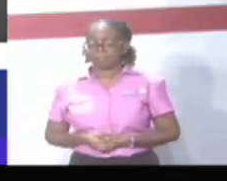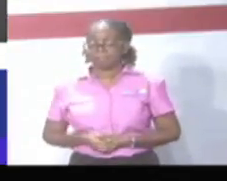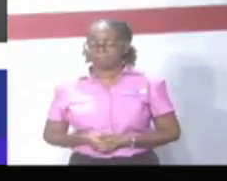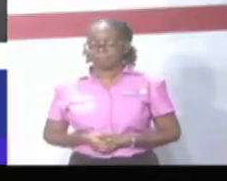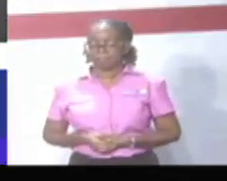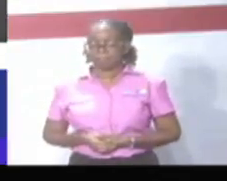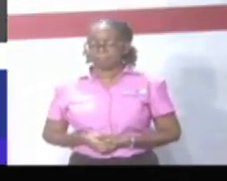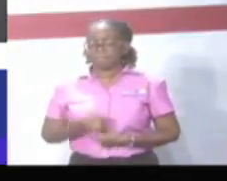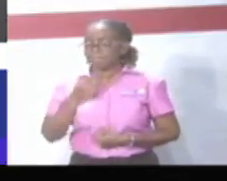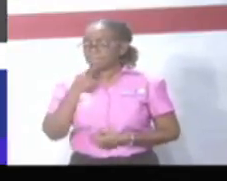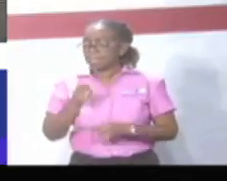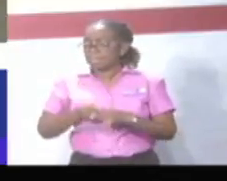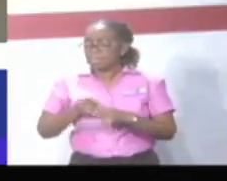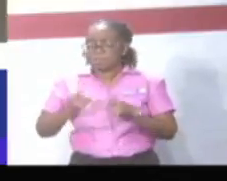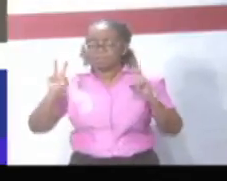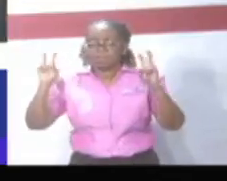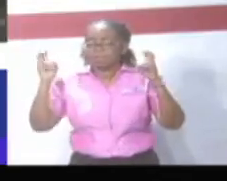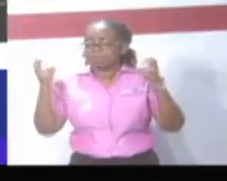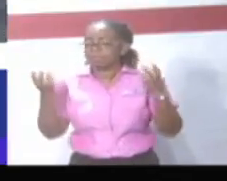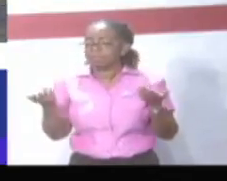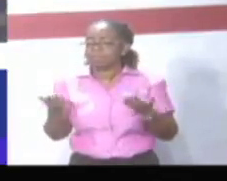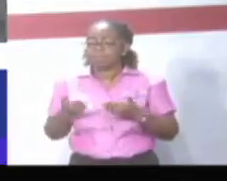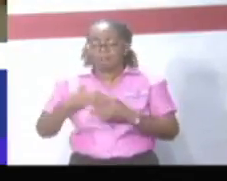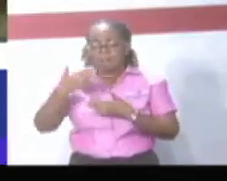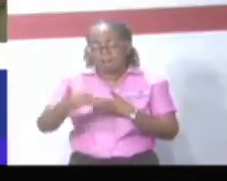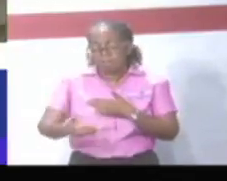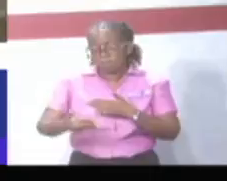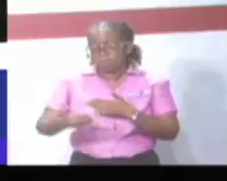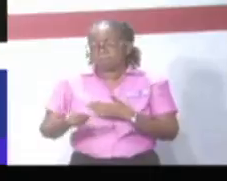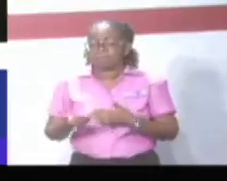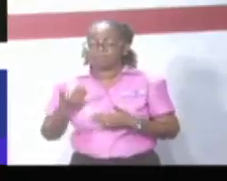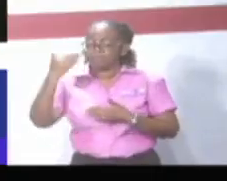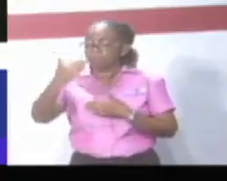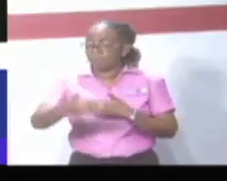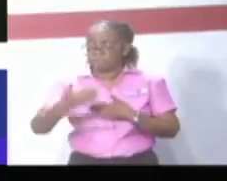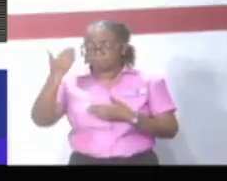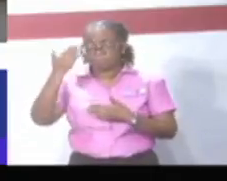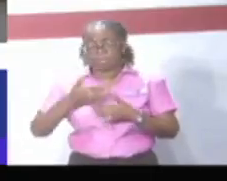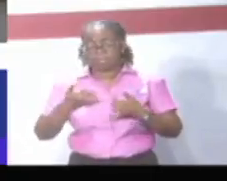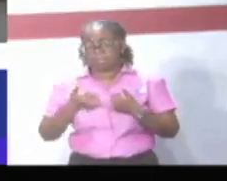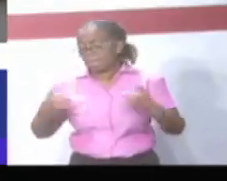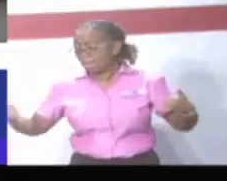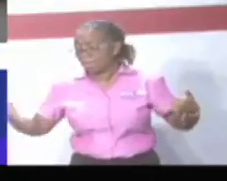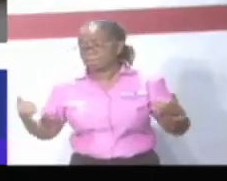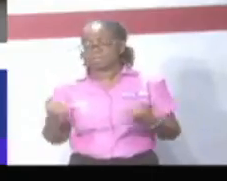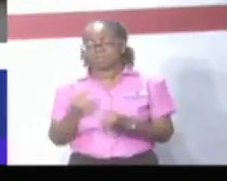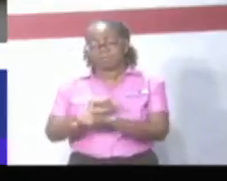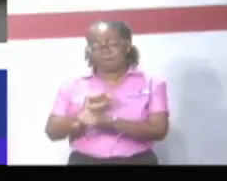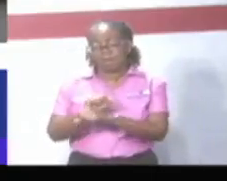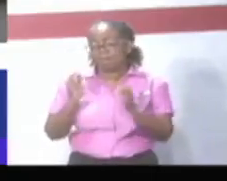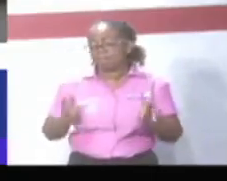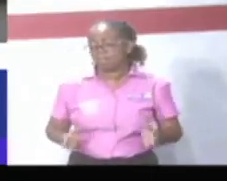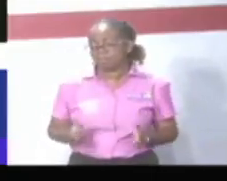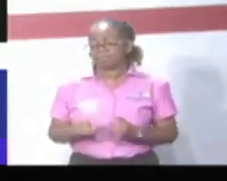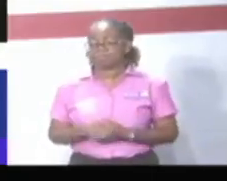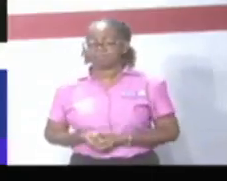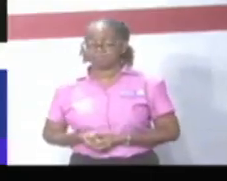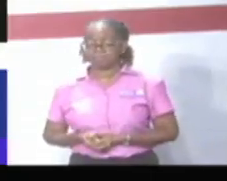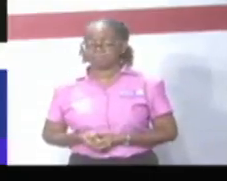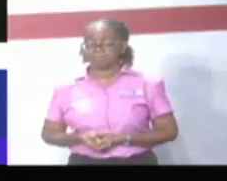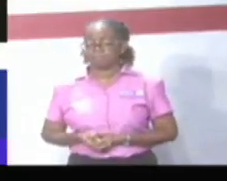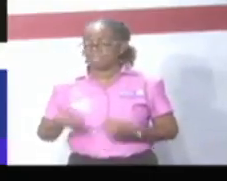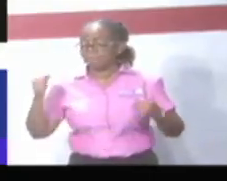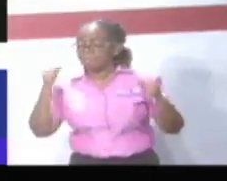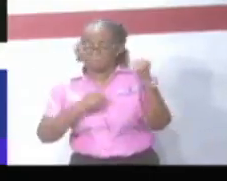workers. This is a wartime term. The war is being fought right here. And the only weapon we have in